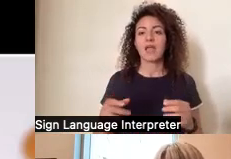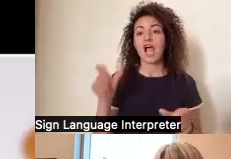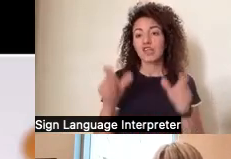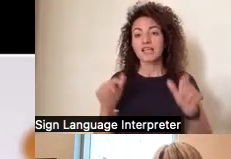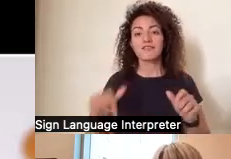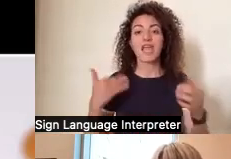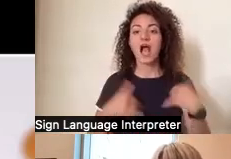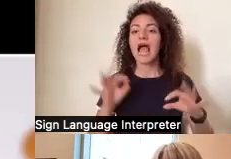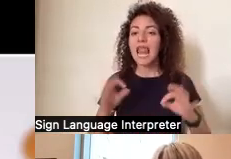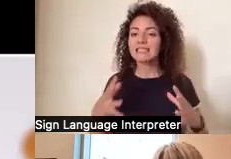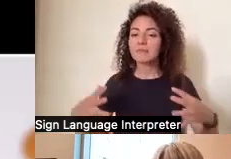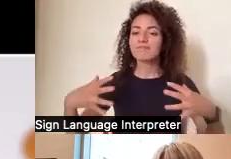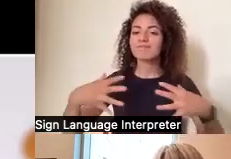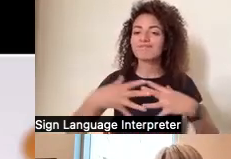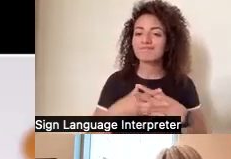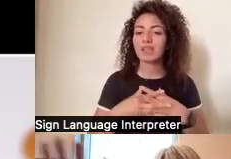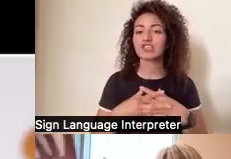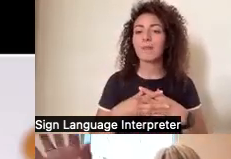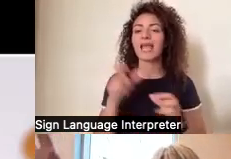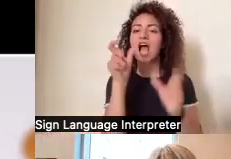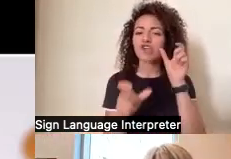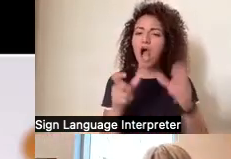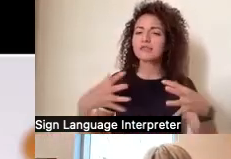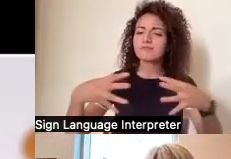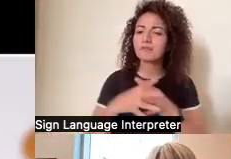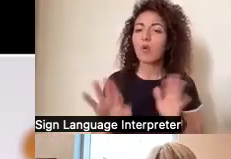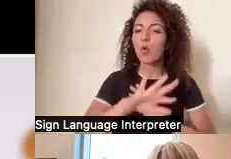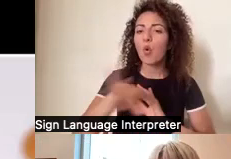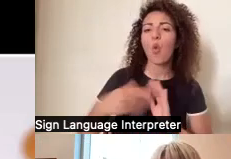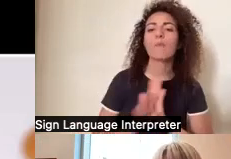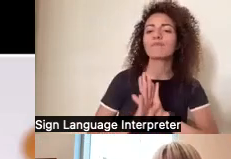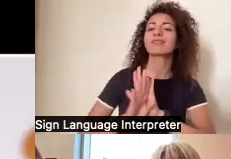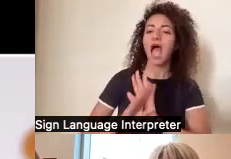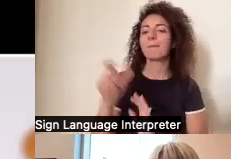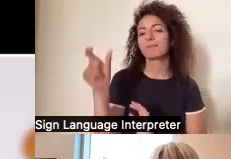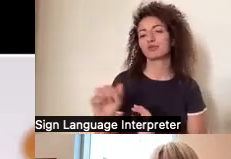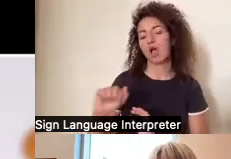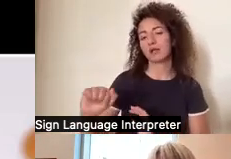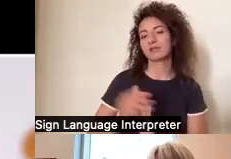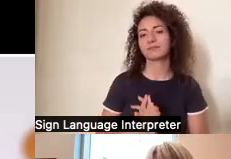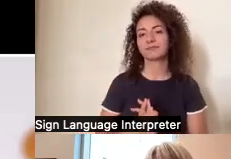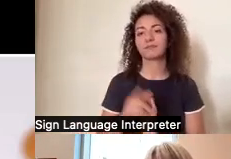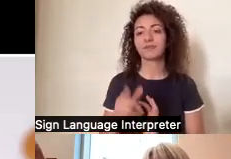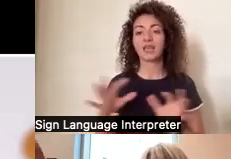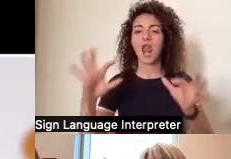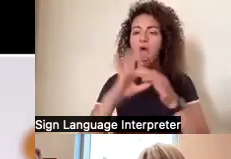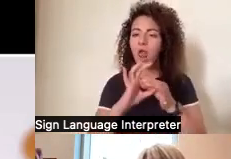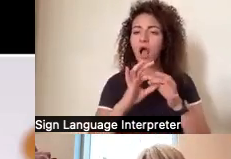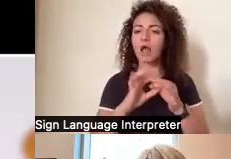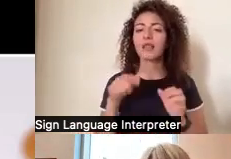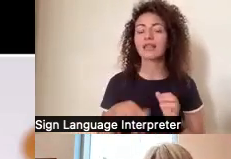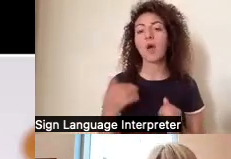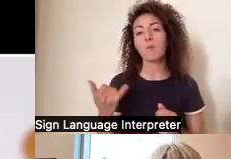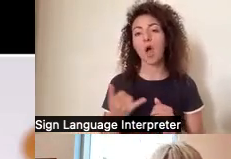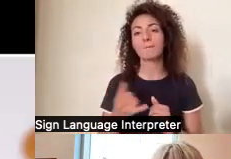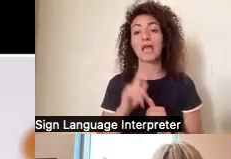various types of social support. If we have a social network of relationships, then